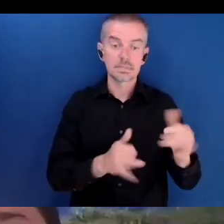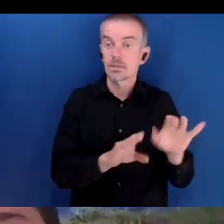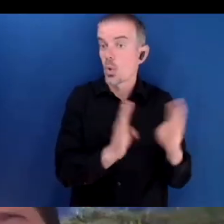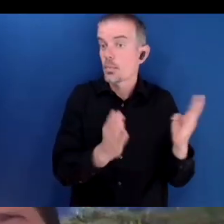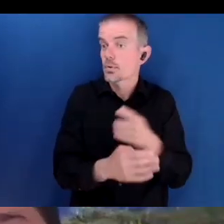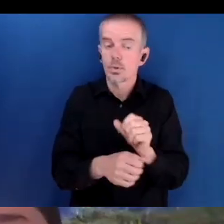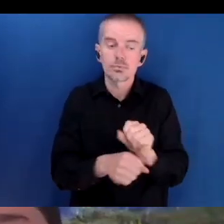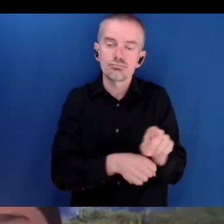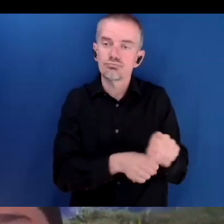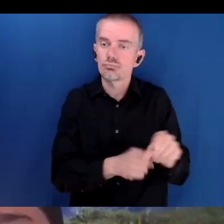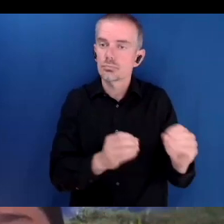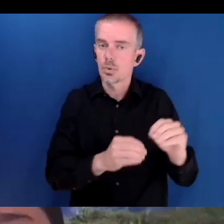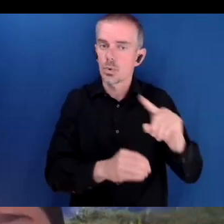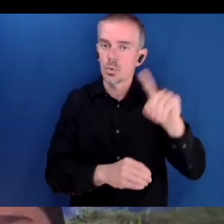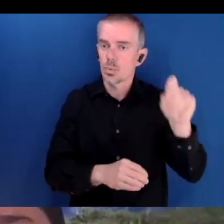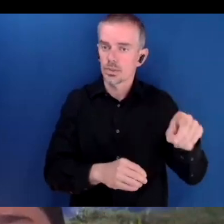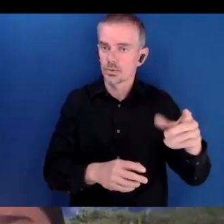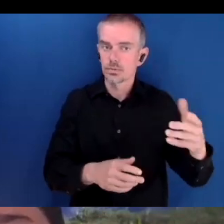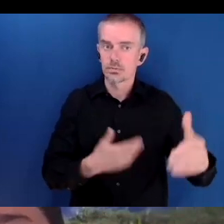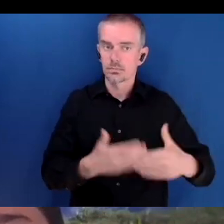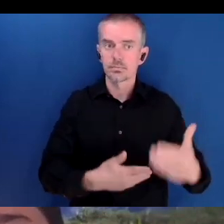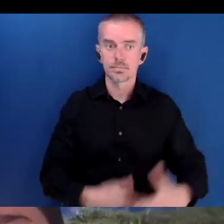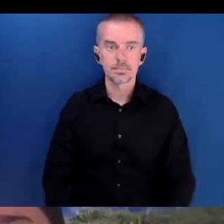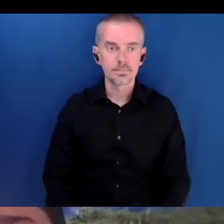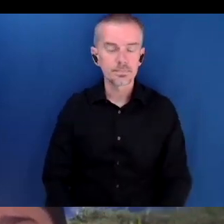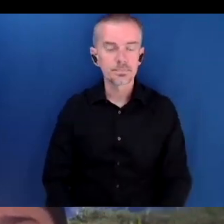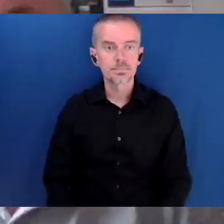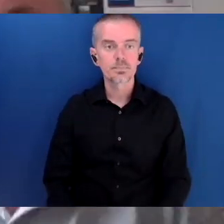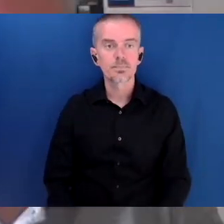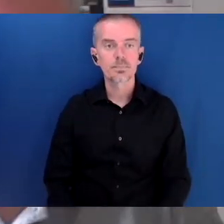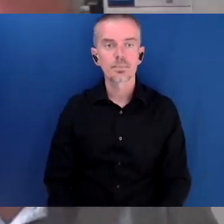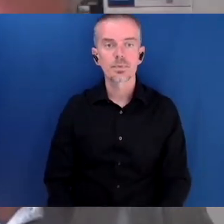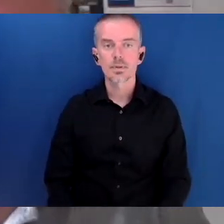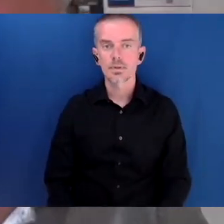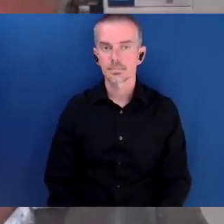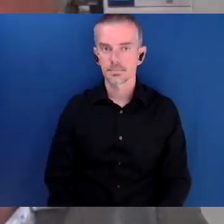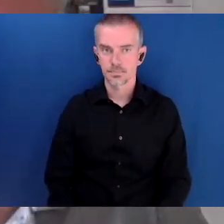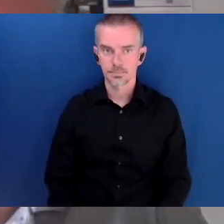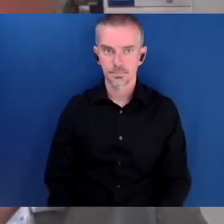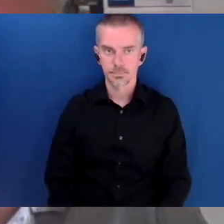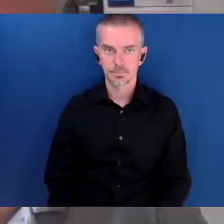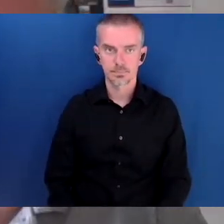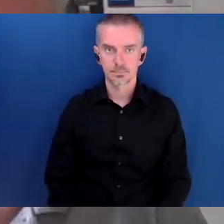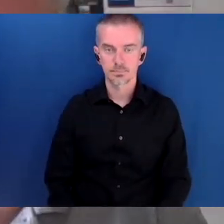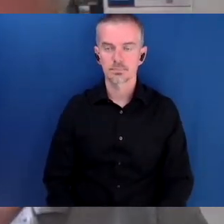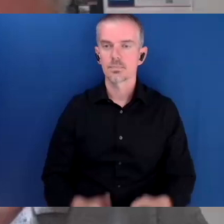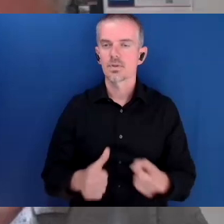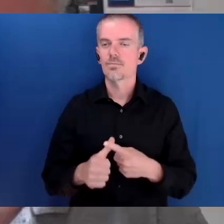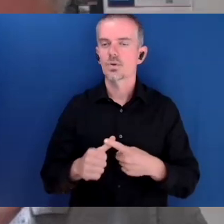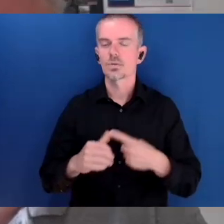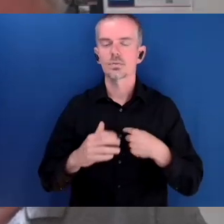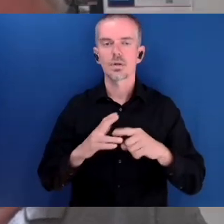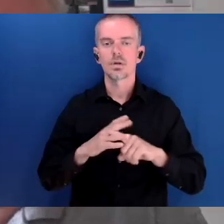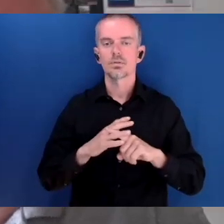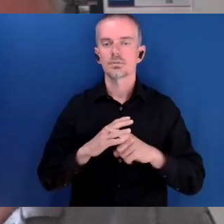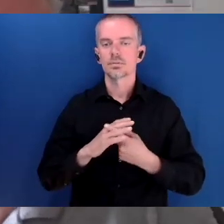more questions in there as we get to the ones that already came in. I'm just going to start running through these. Chris,